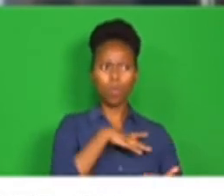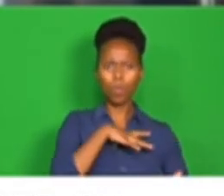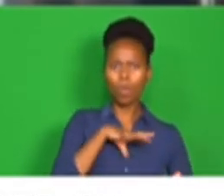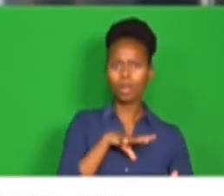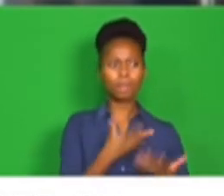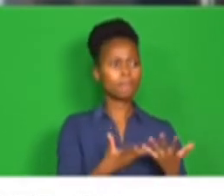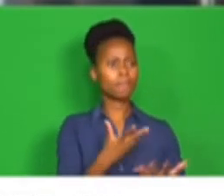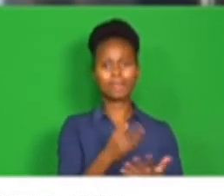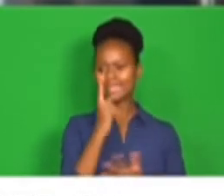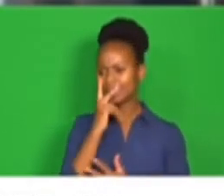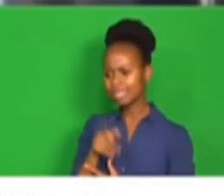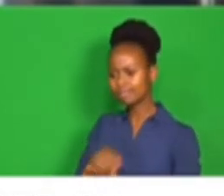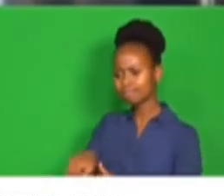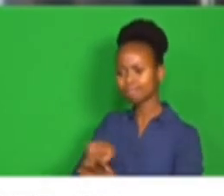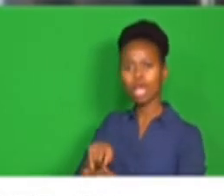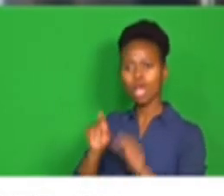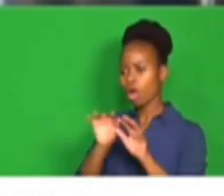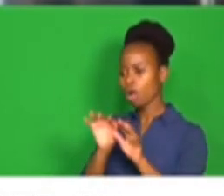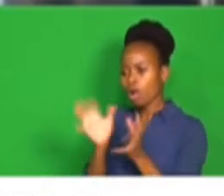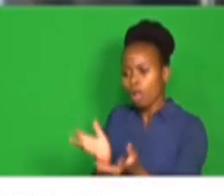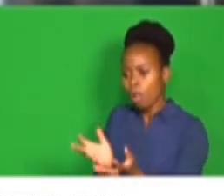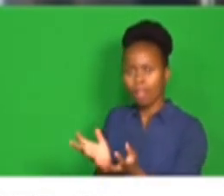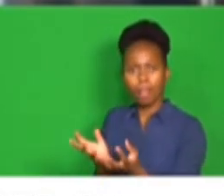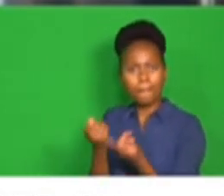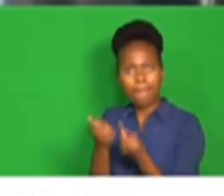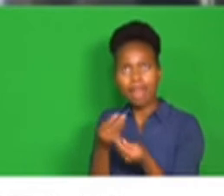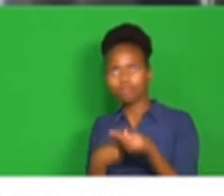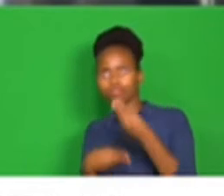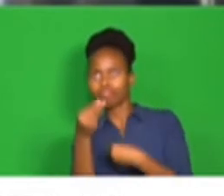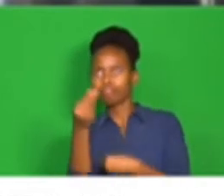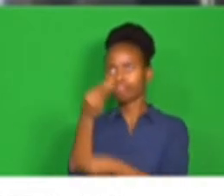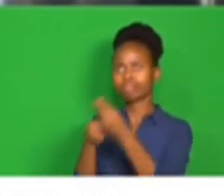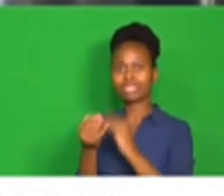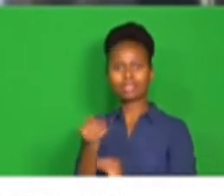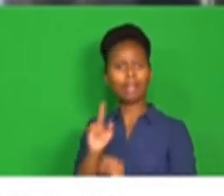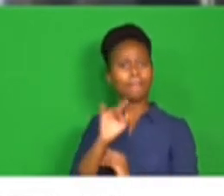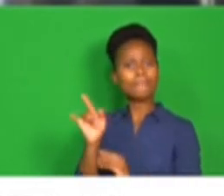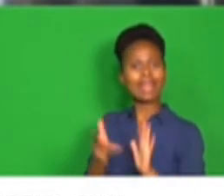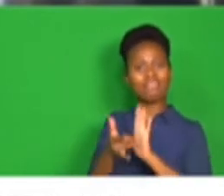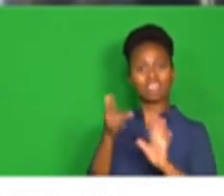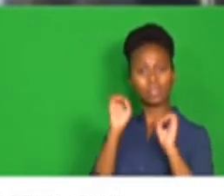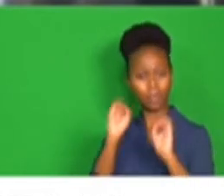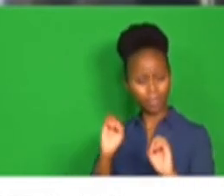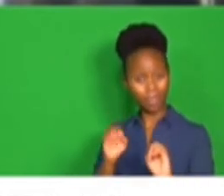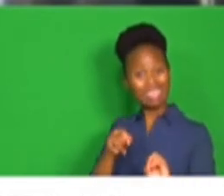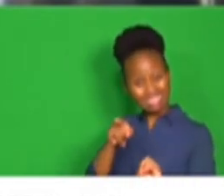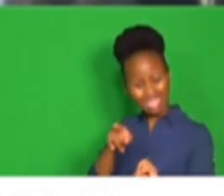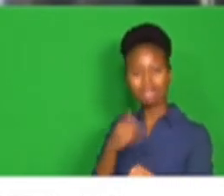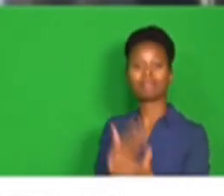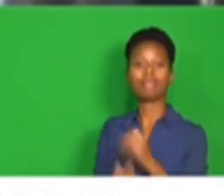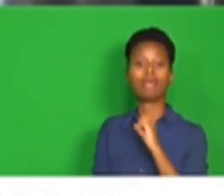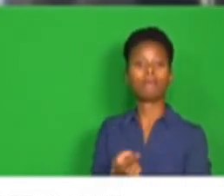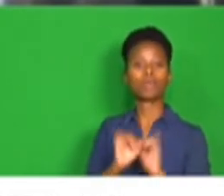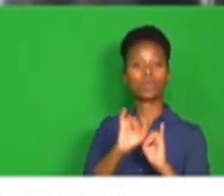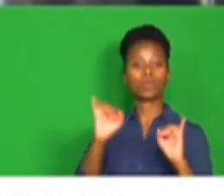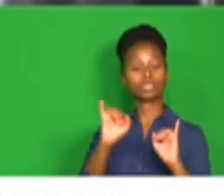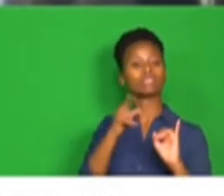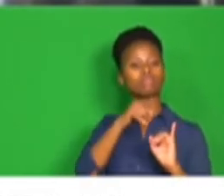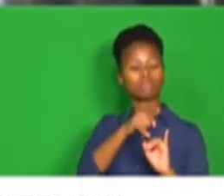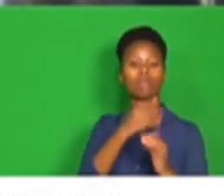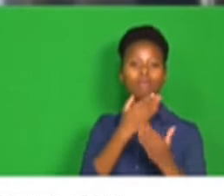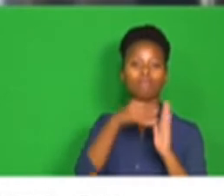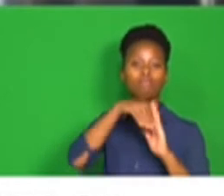of improved global prospects or run large macroeconomic imbalances.